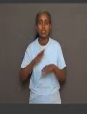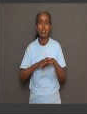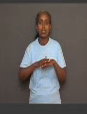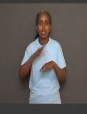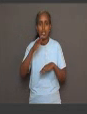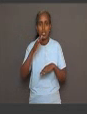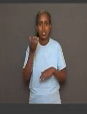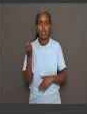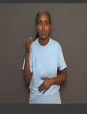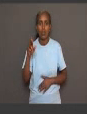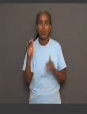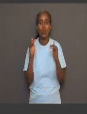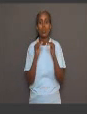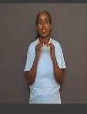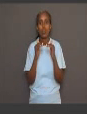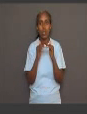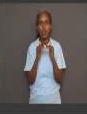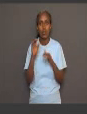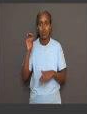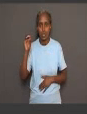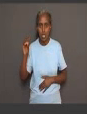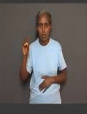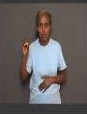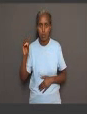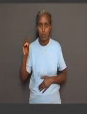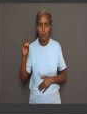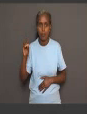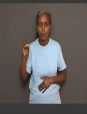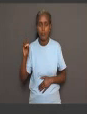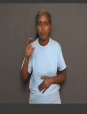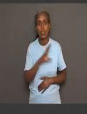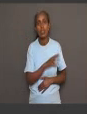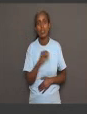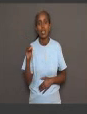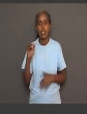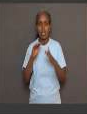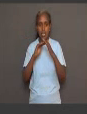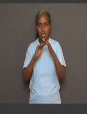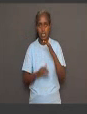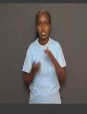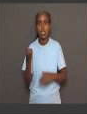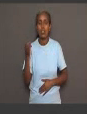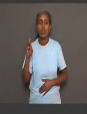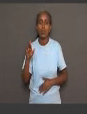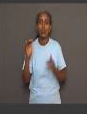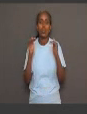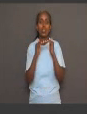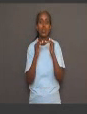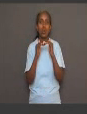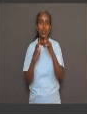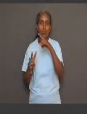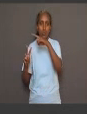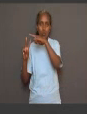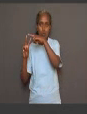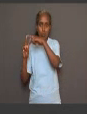greater than or equal to 0 and less than or